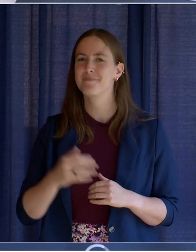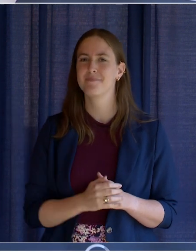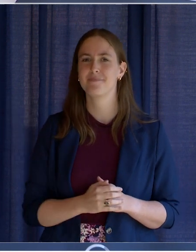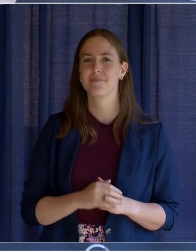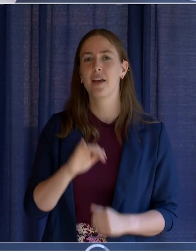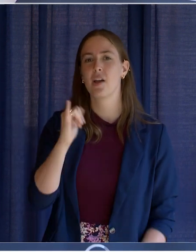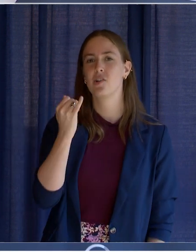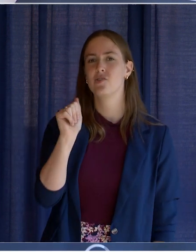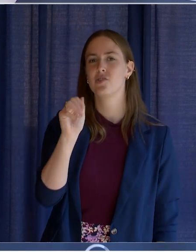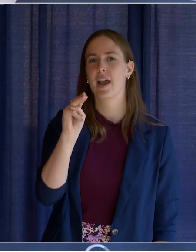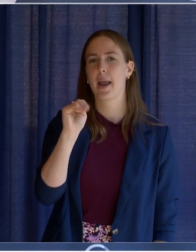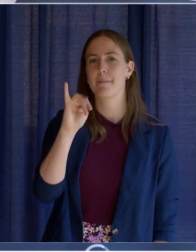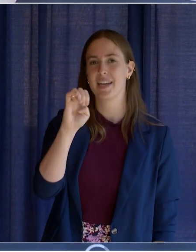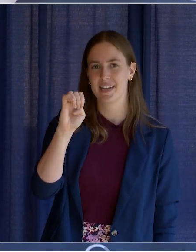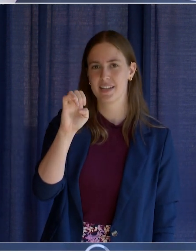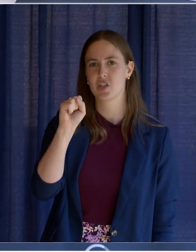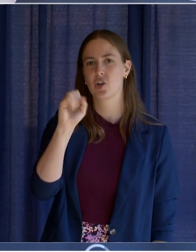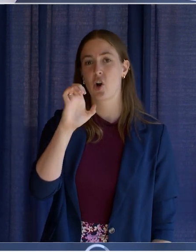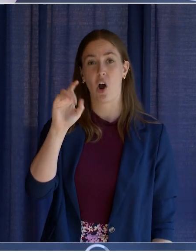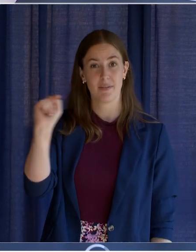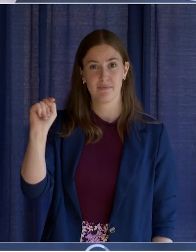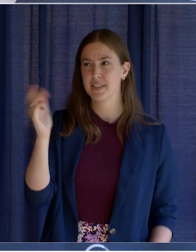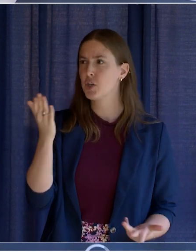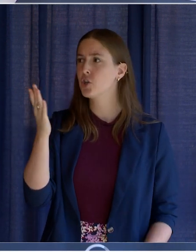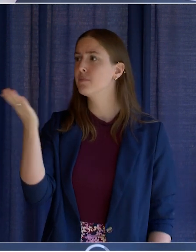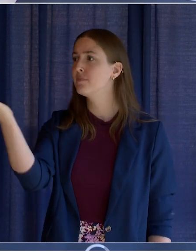Jamie Scott, is he here?